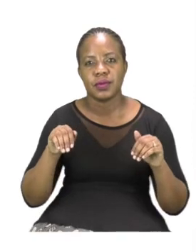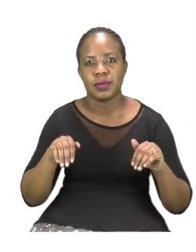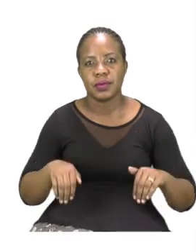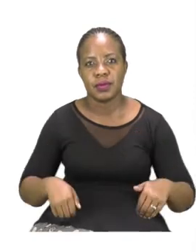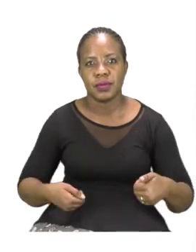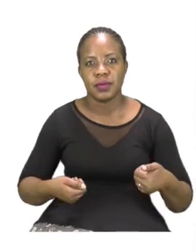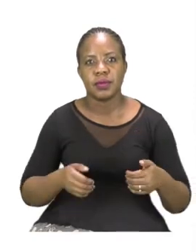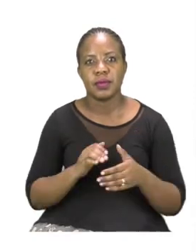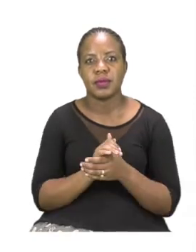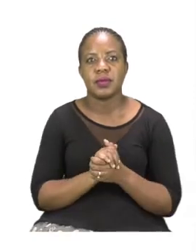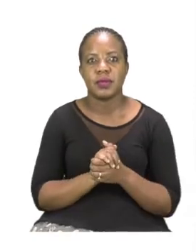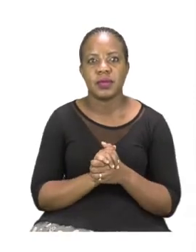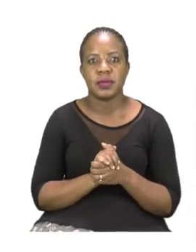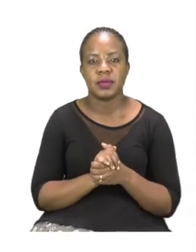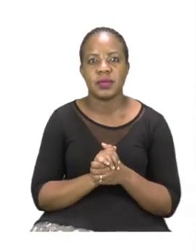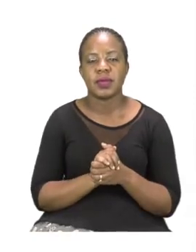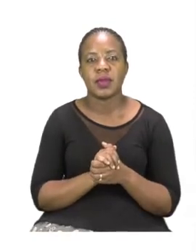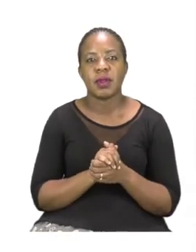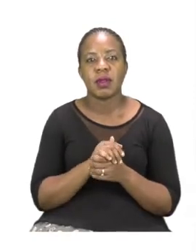the word sit,